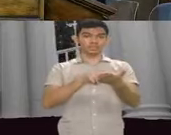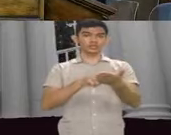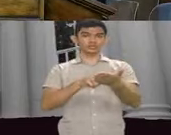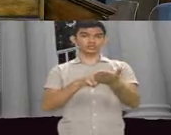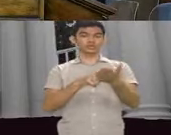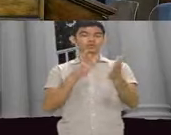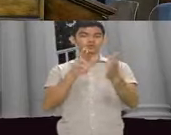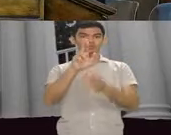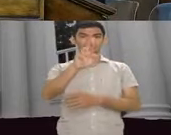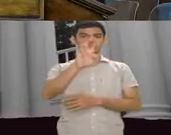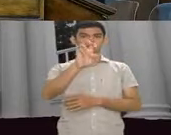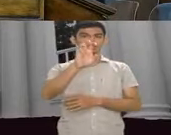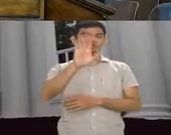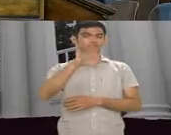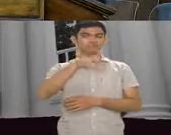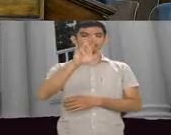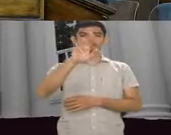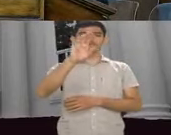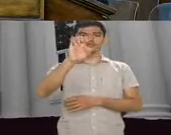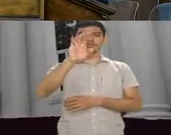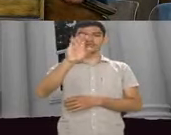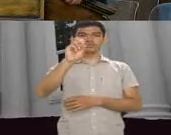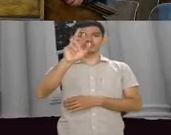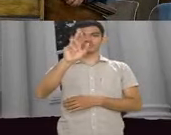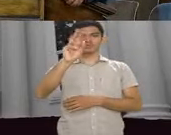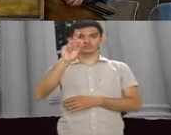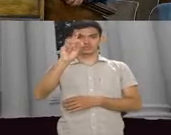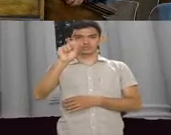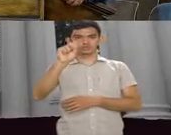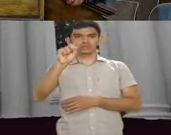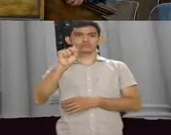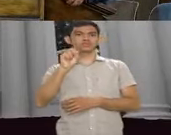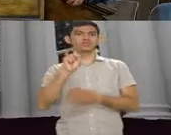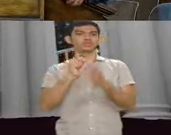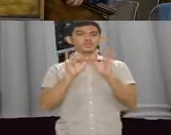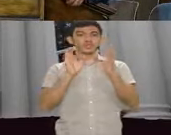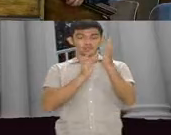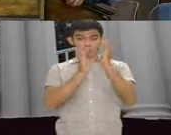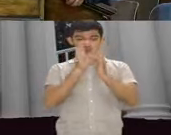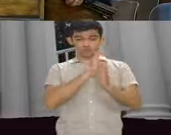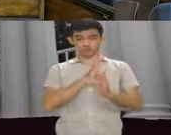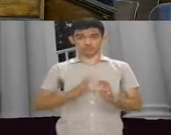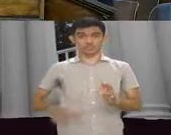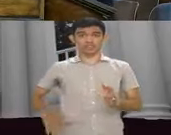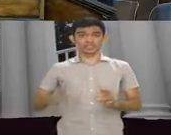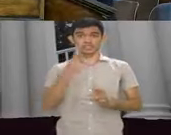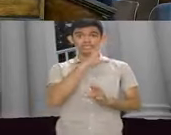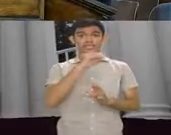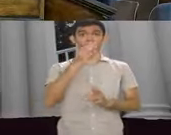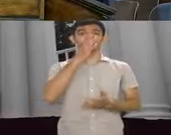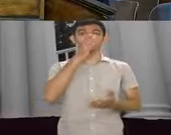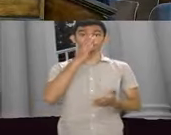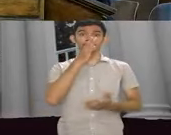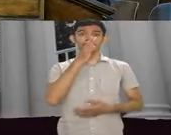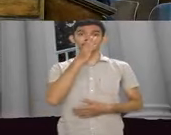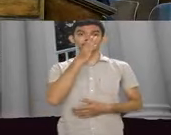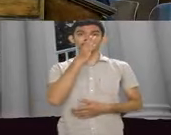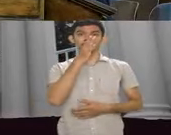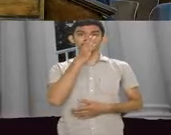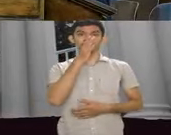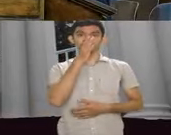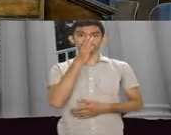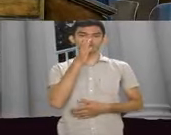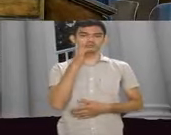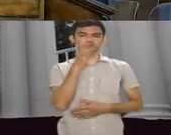that Jesus had his mother and his brethren come to him because they wanted